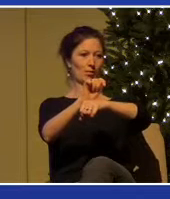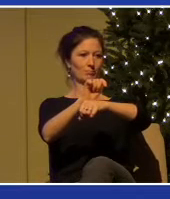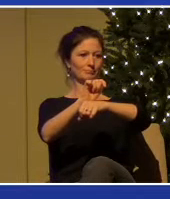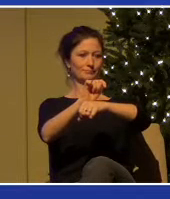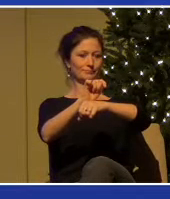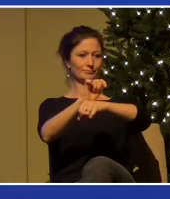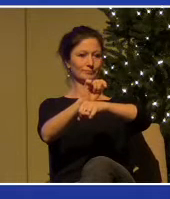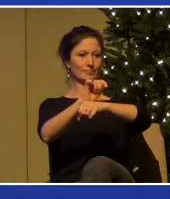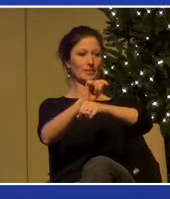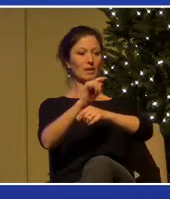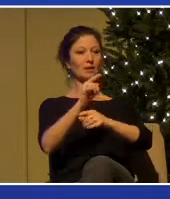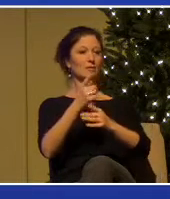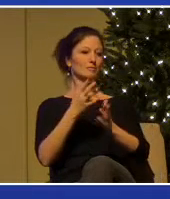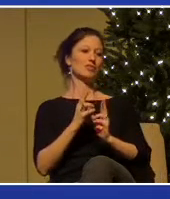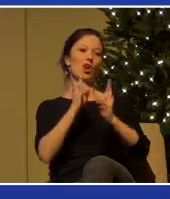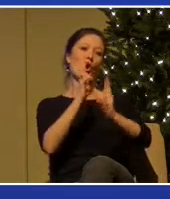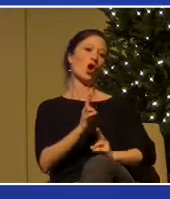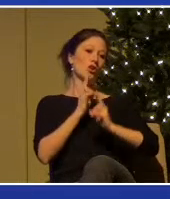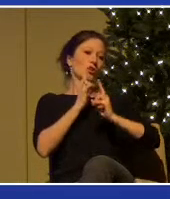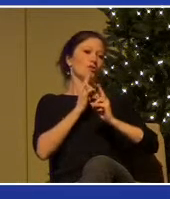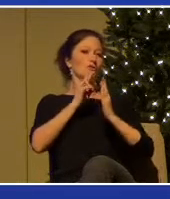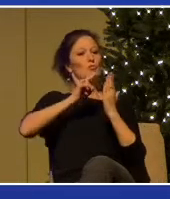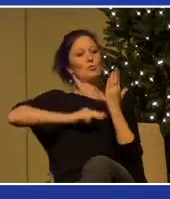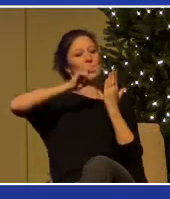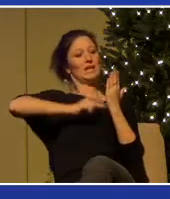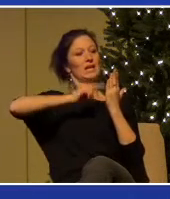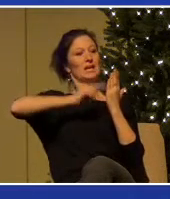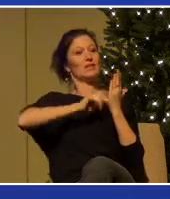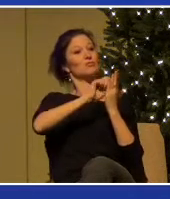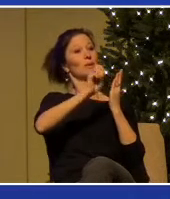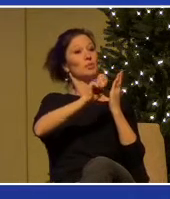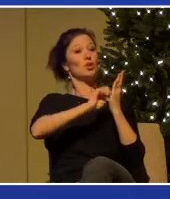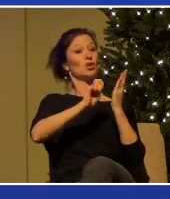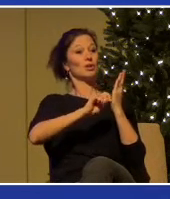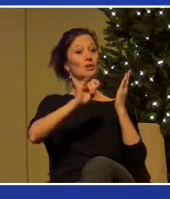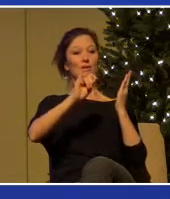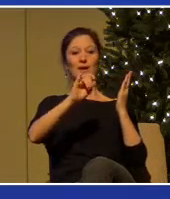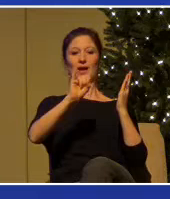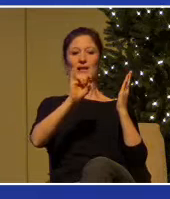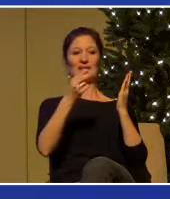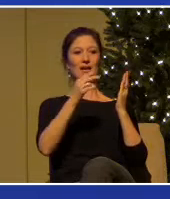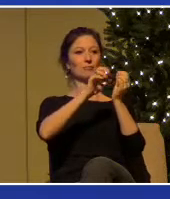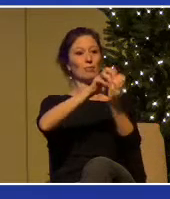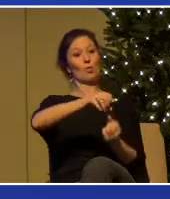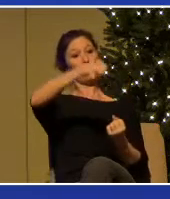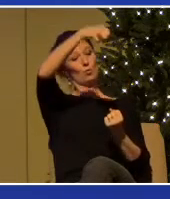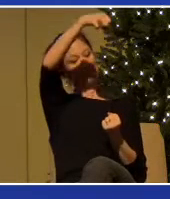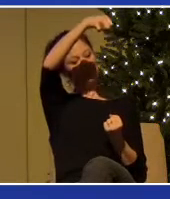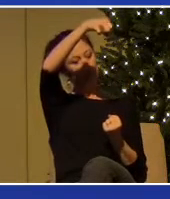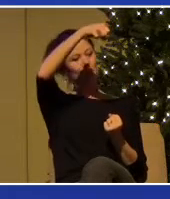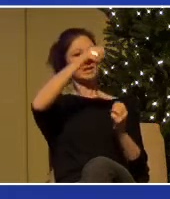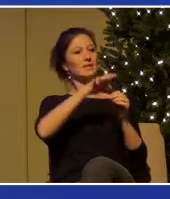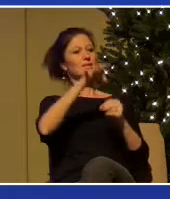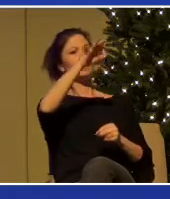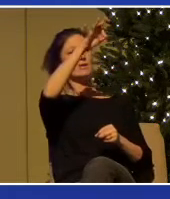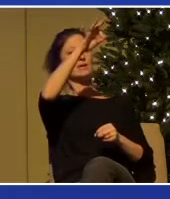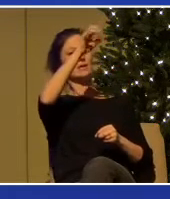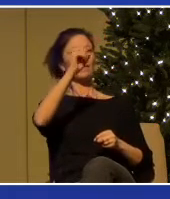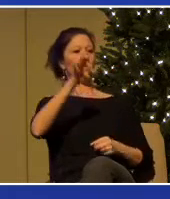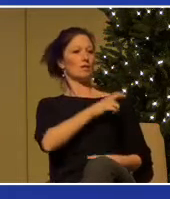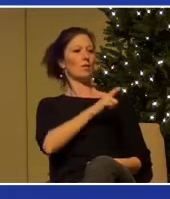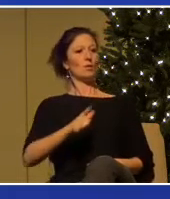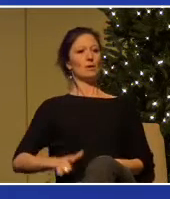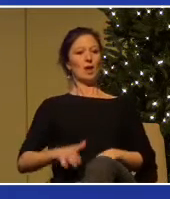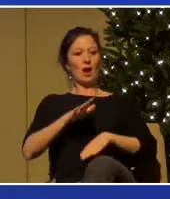of reading the scripture that day, and he opened the scroll to the book of Isaiah. And he read, the Spirit of the Lord is on me, because